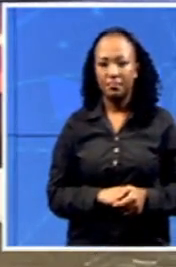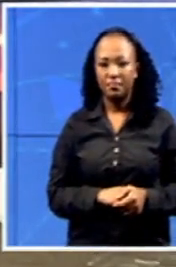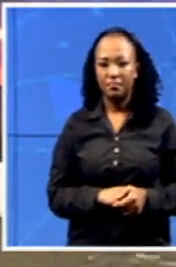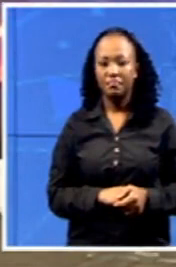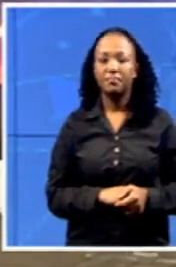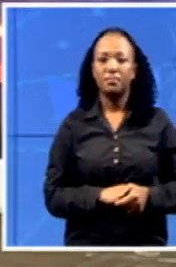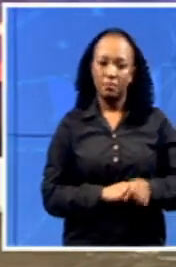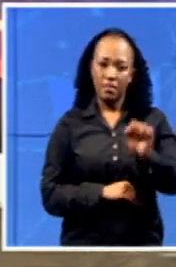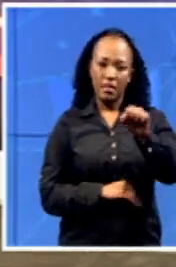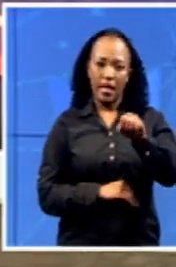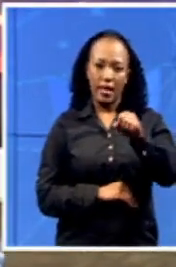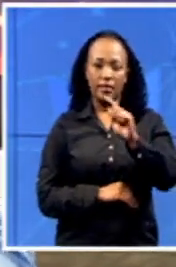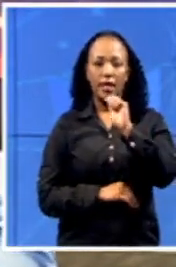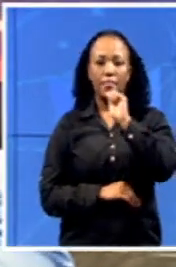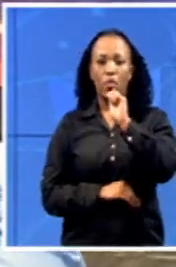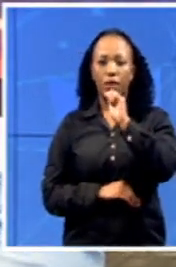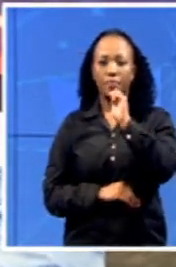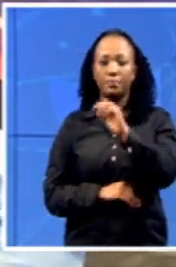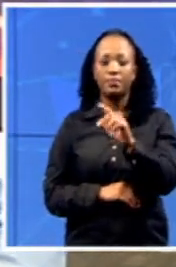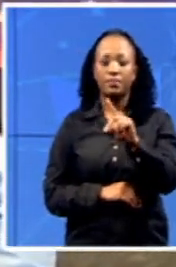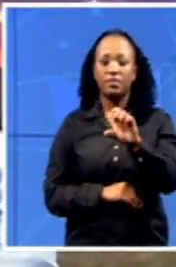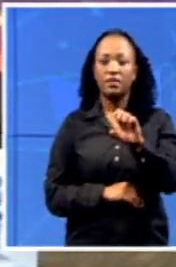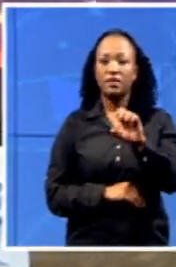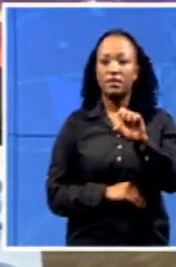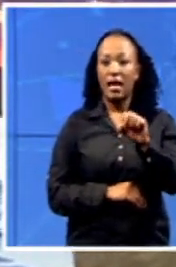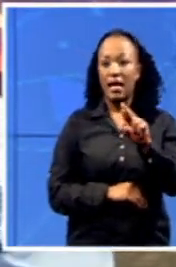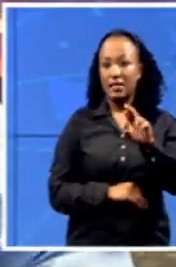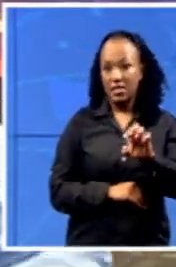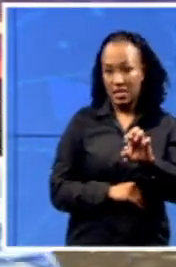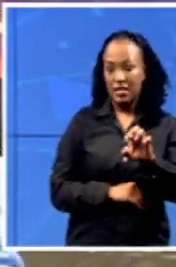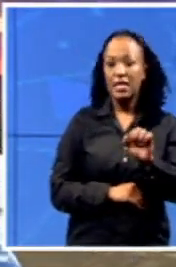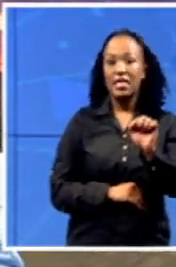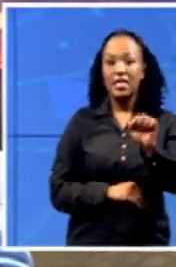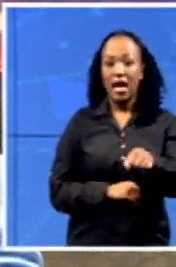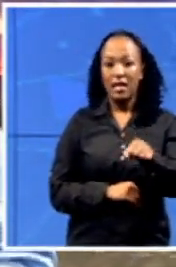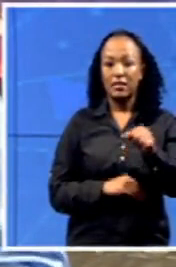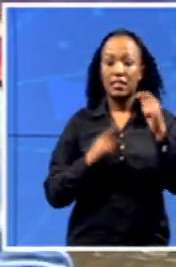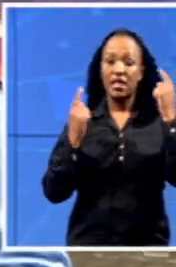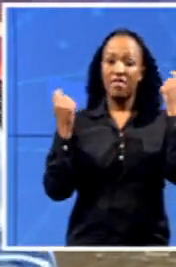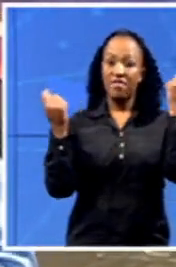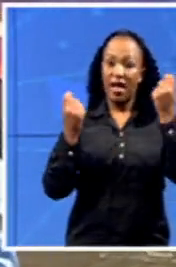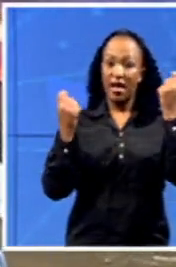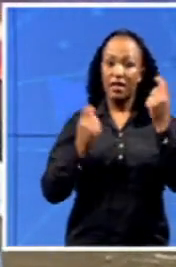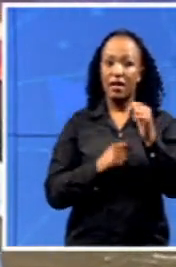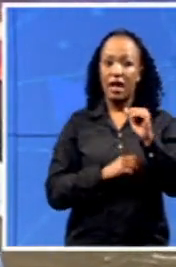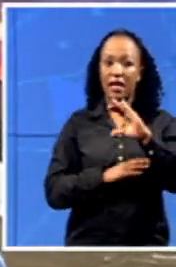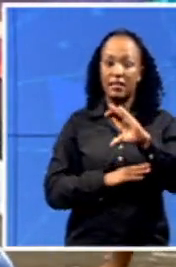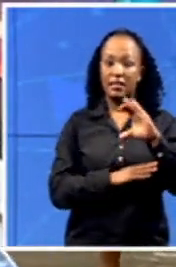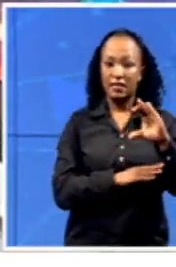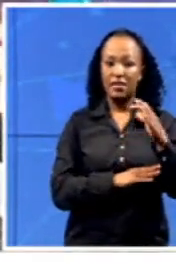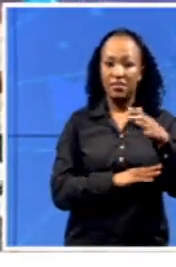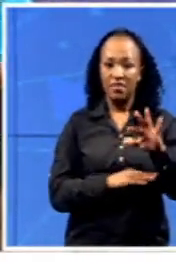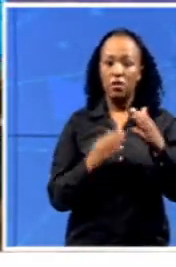Yes, good morning, Desiree. Indeed, the event here at the Durban ICC was